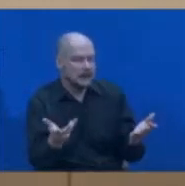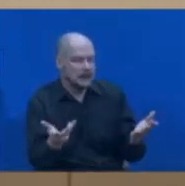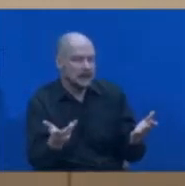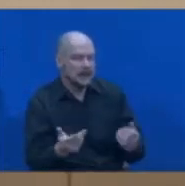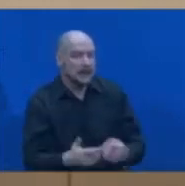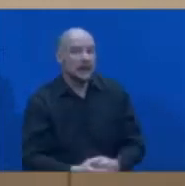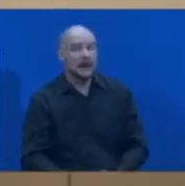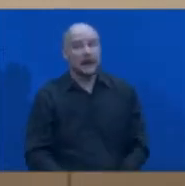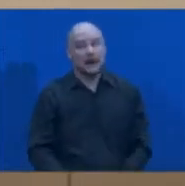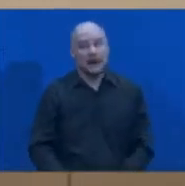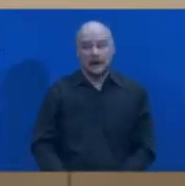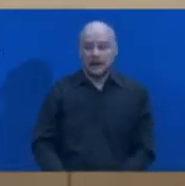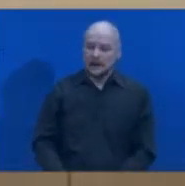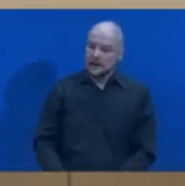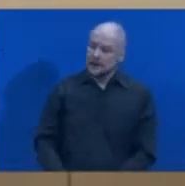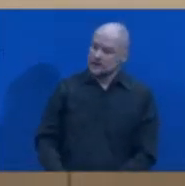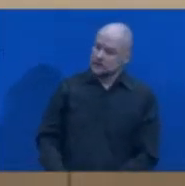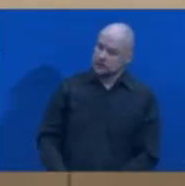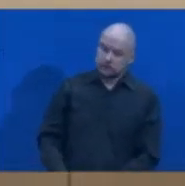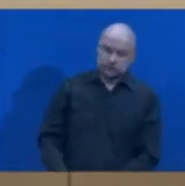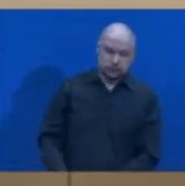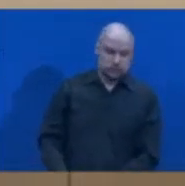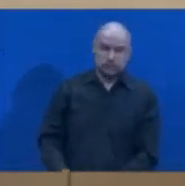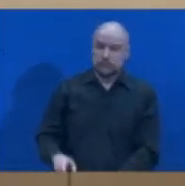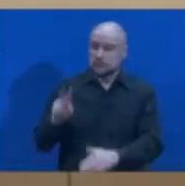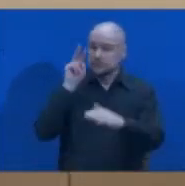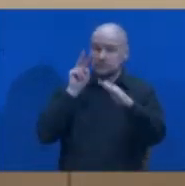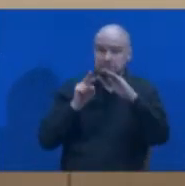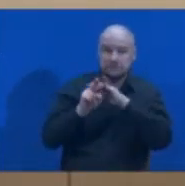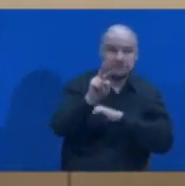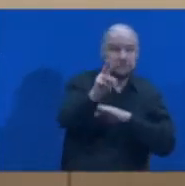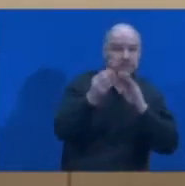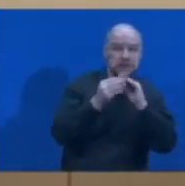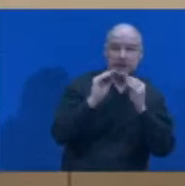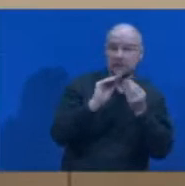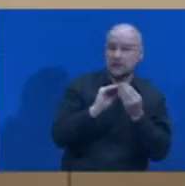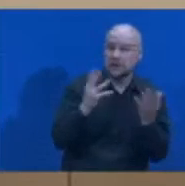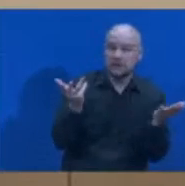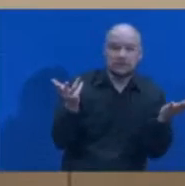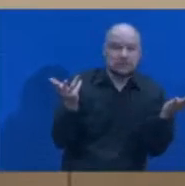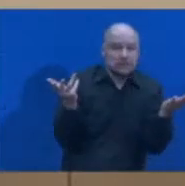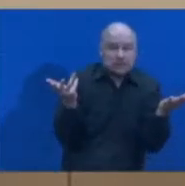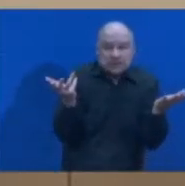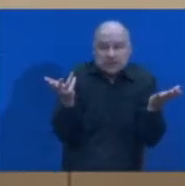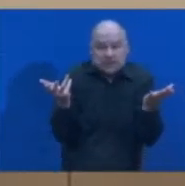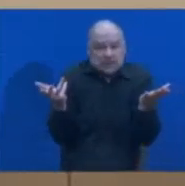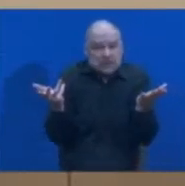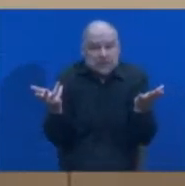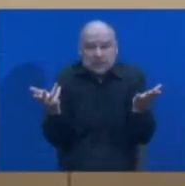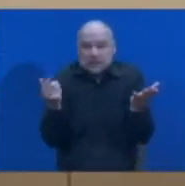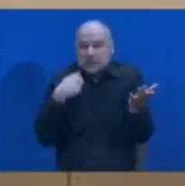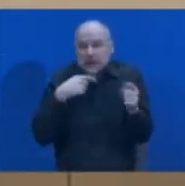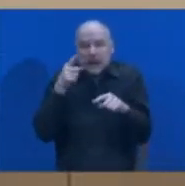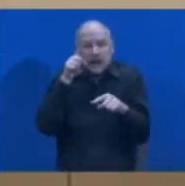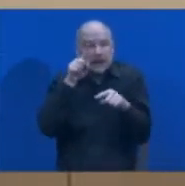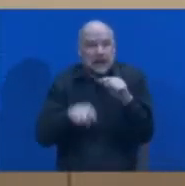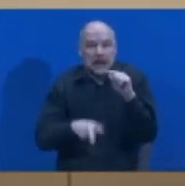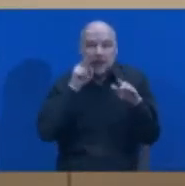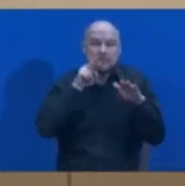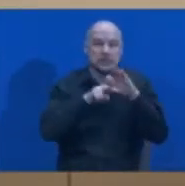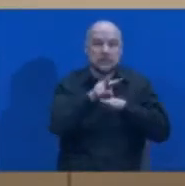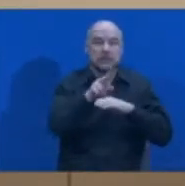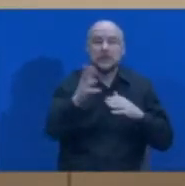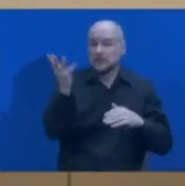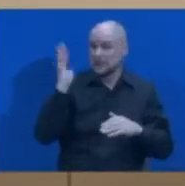I really don't have any way of projecting what that number will be as we go from, we